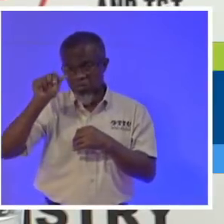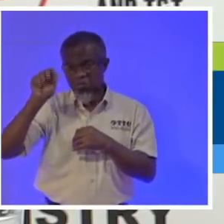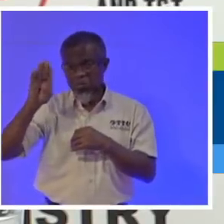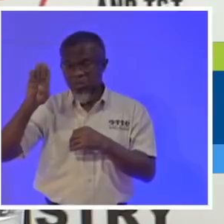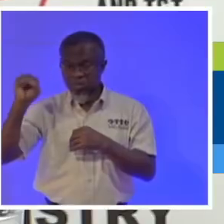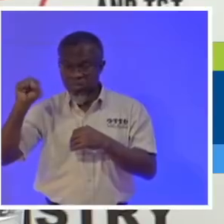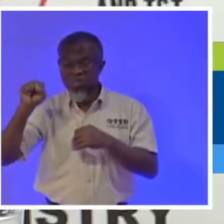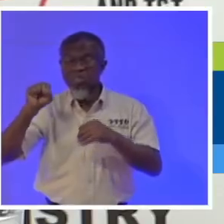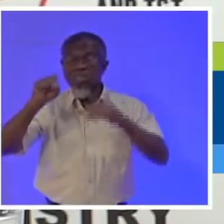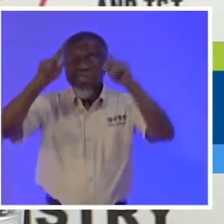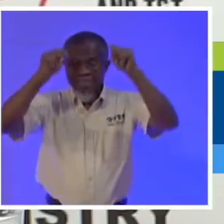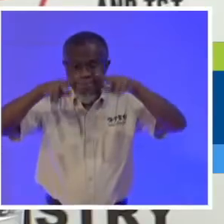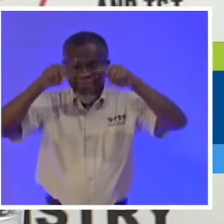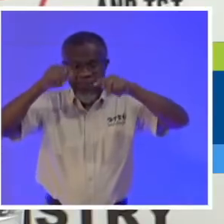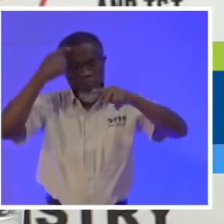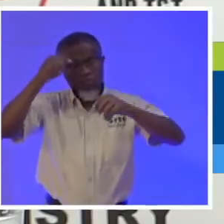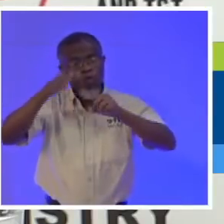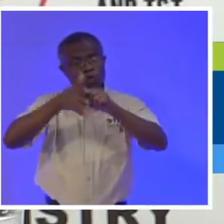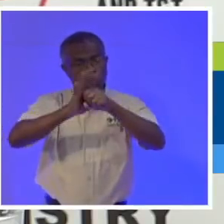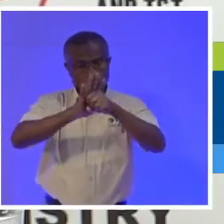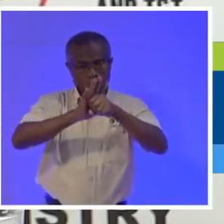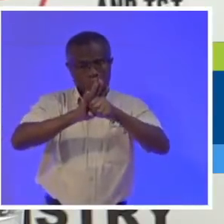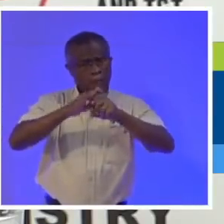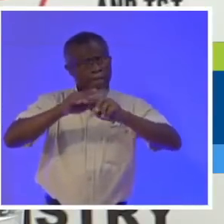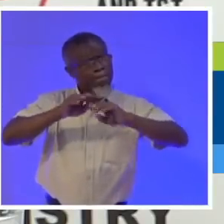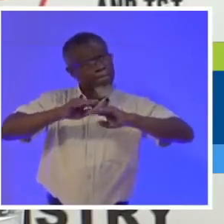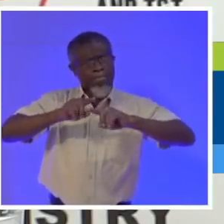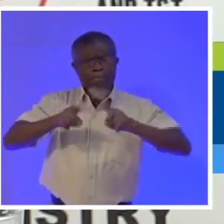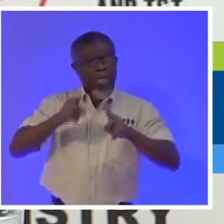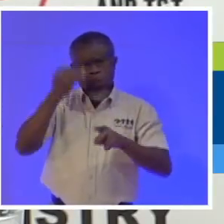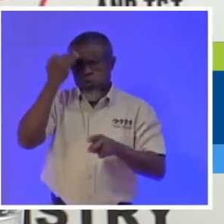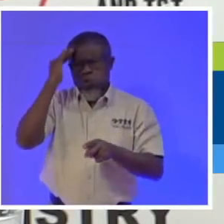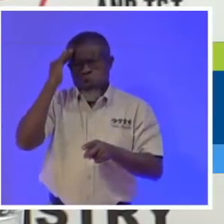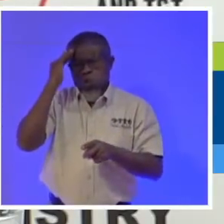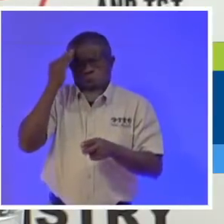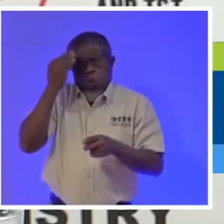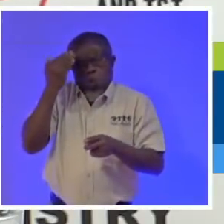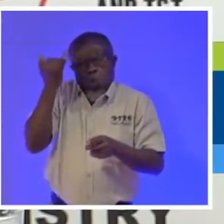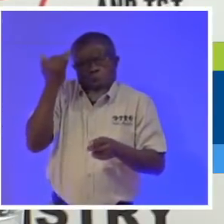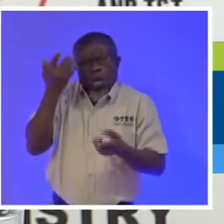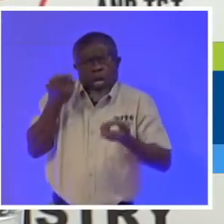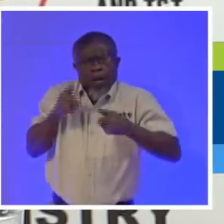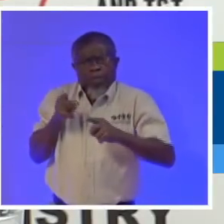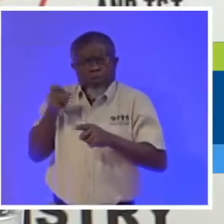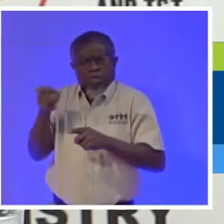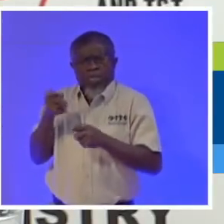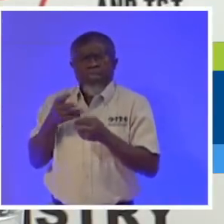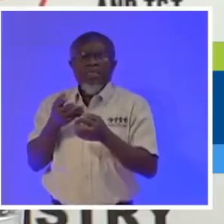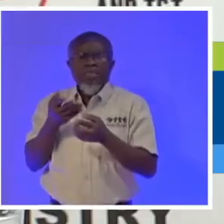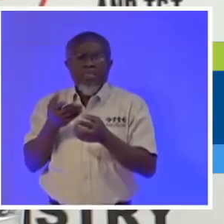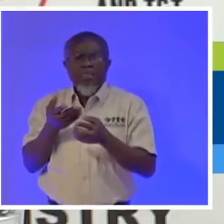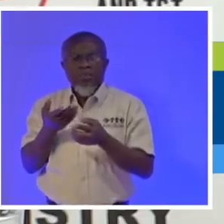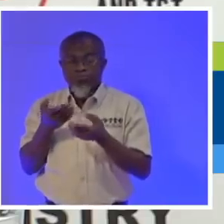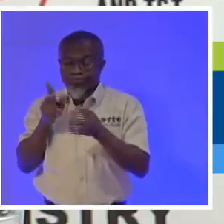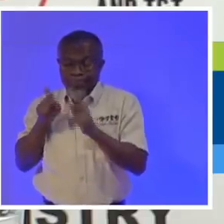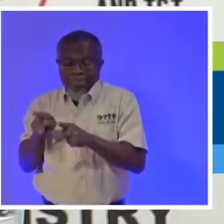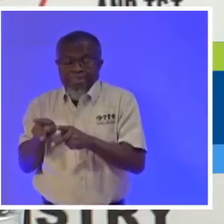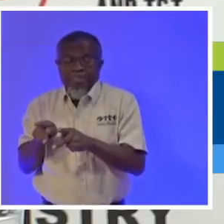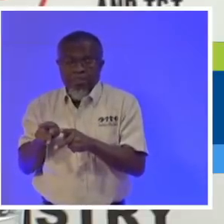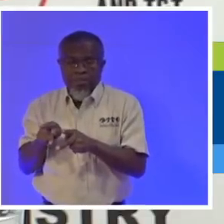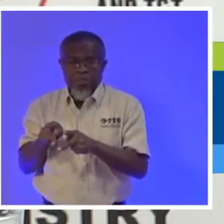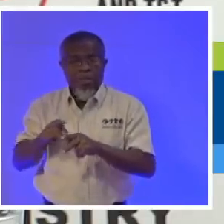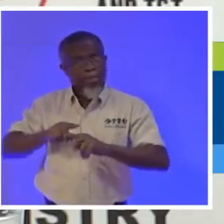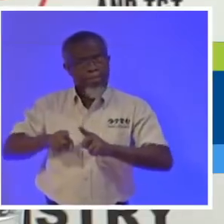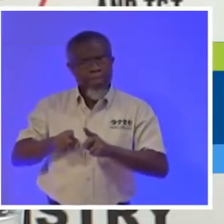for me to say what may have led to that. It could have been a false positive or false negative administrative error. But I cannot